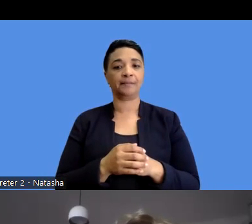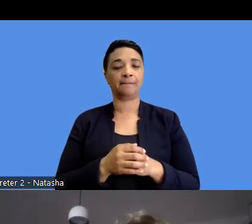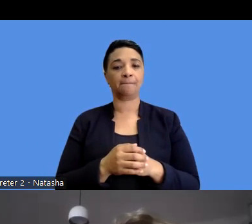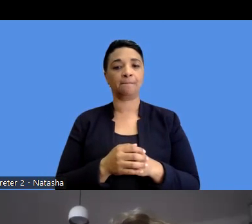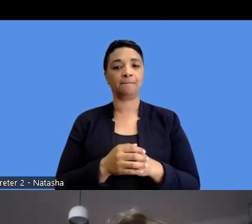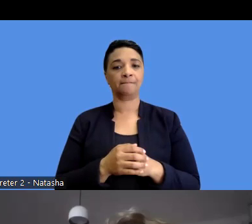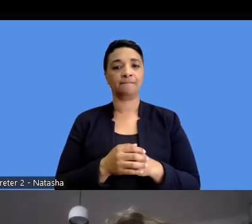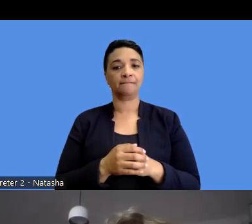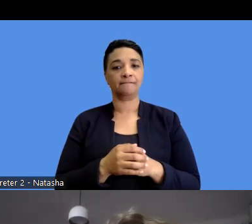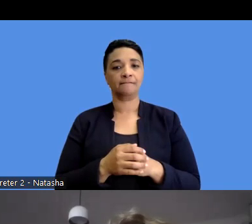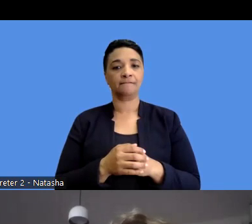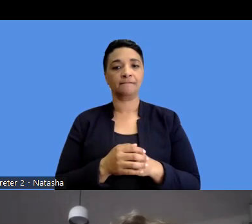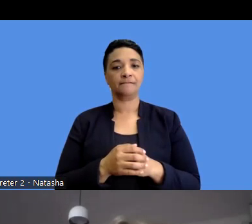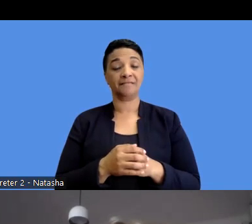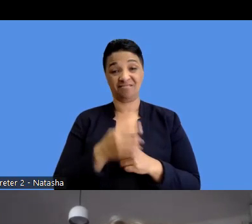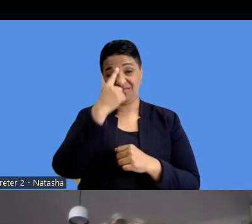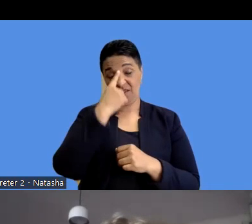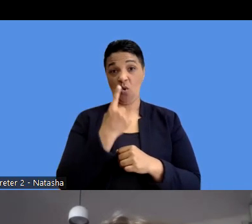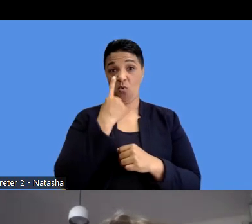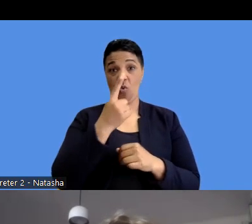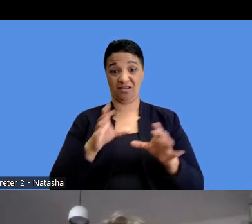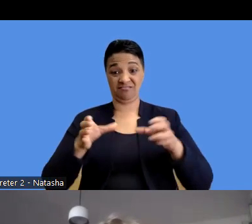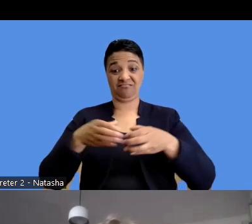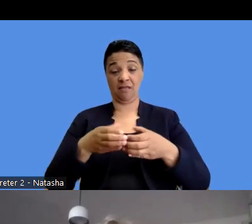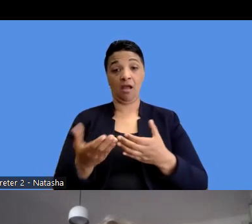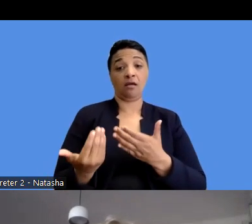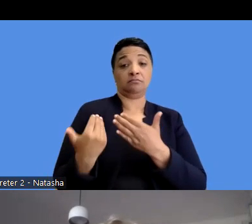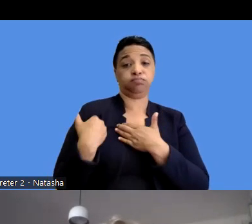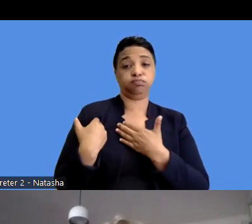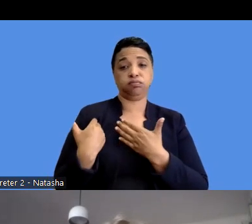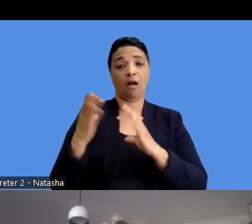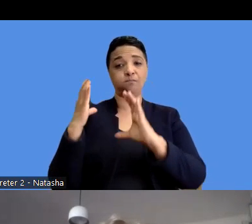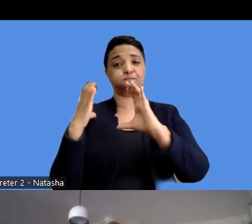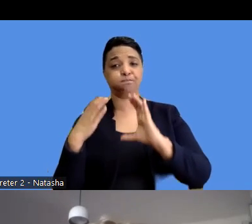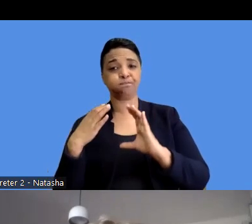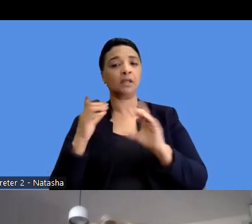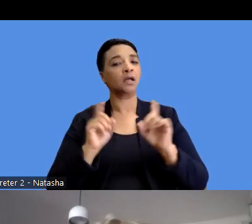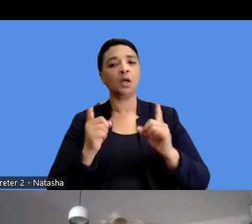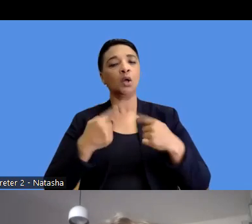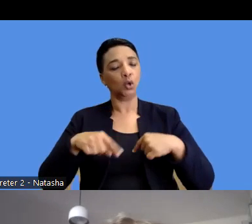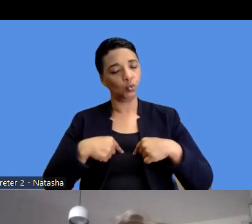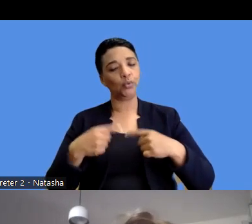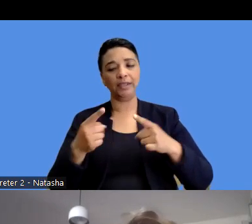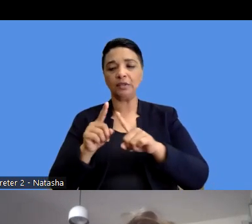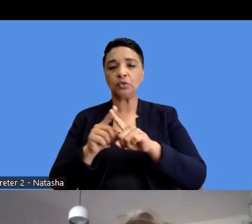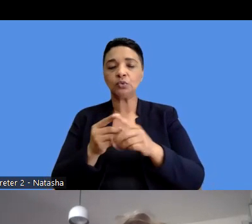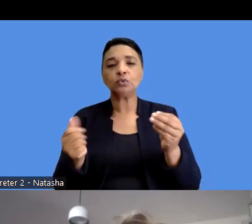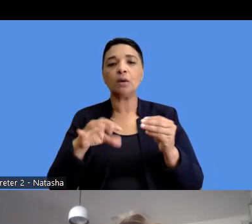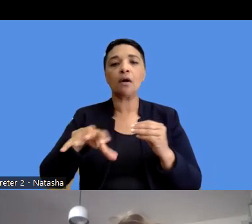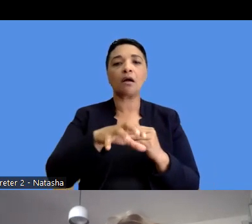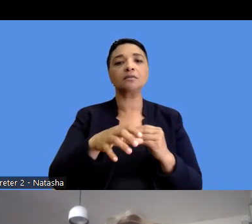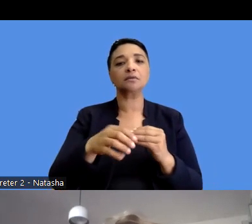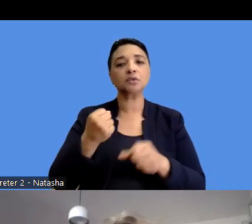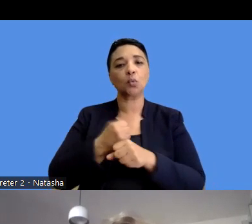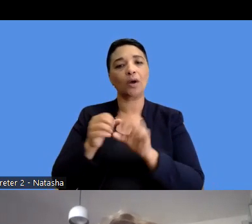one agency at all should take forward, we started together also in some countries with HelpAge to